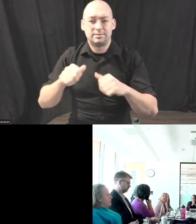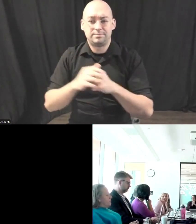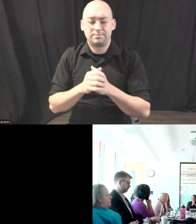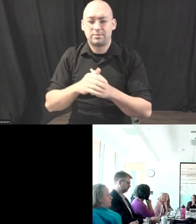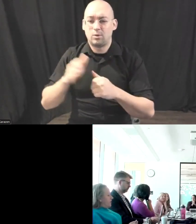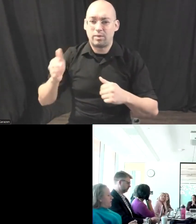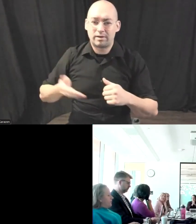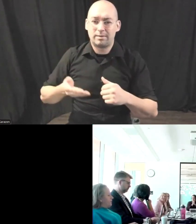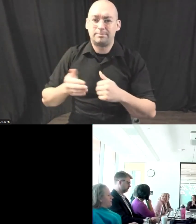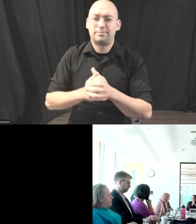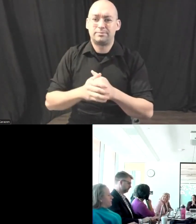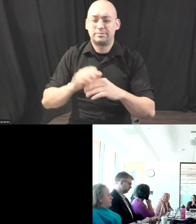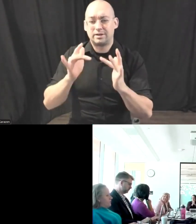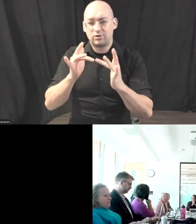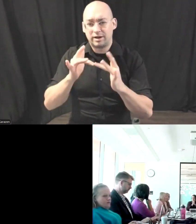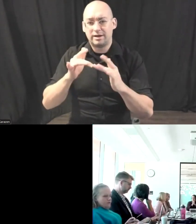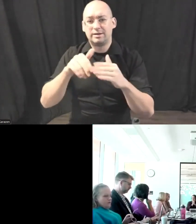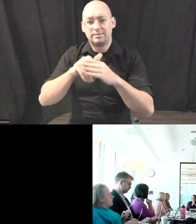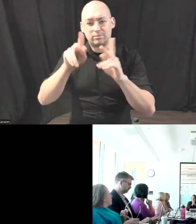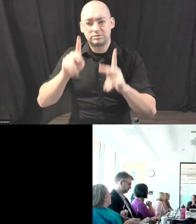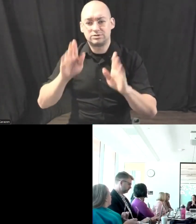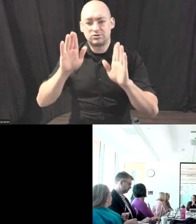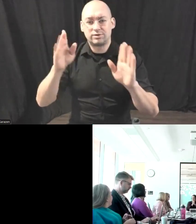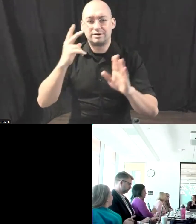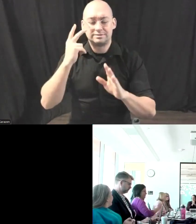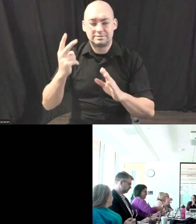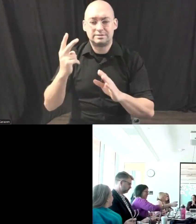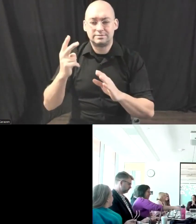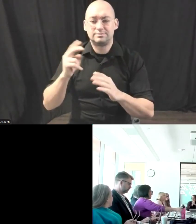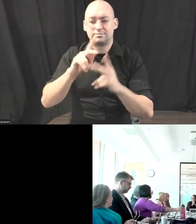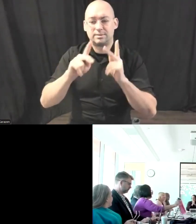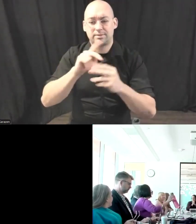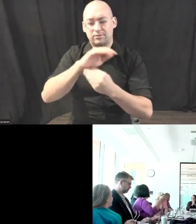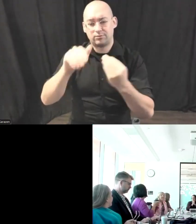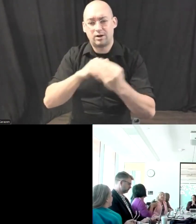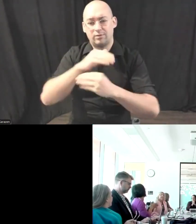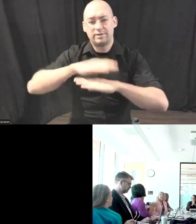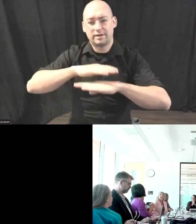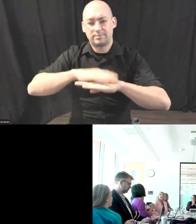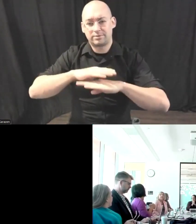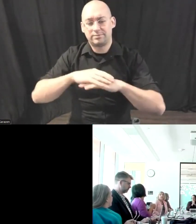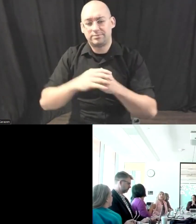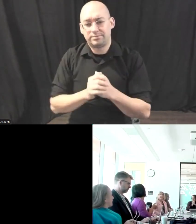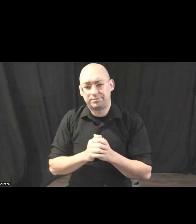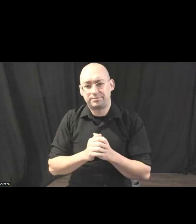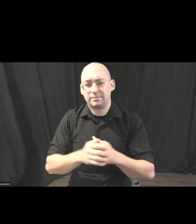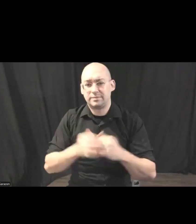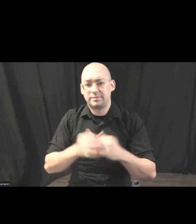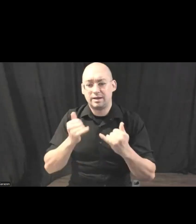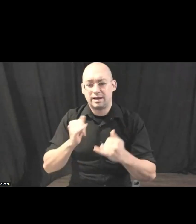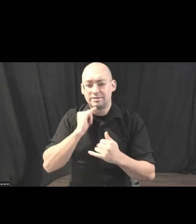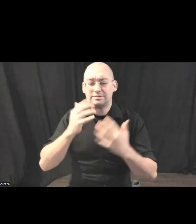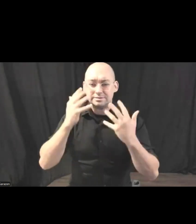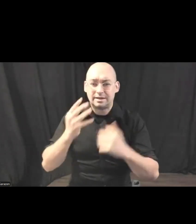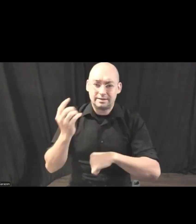welcome online and in person. It's great to see faces around the table. Today is a somber